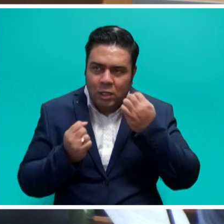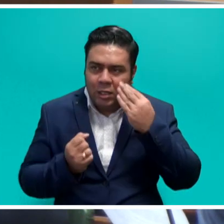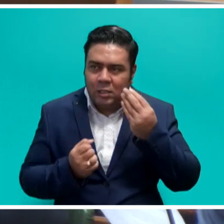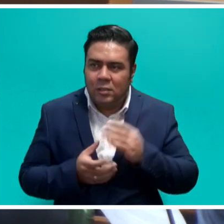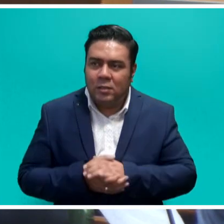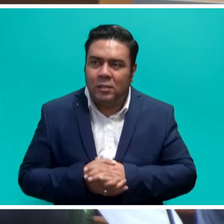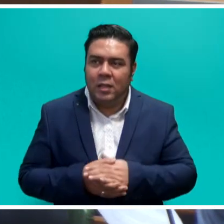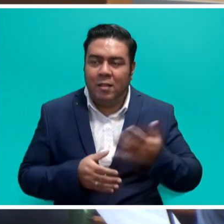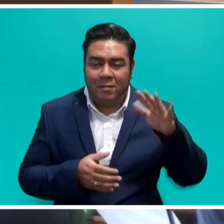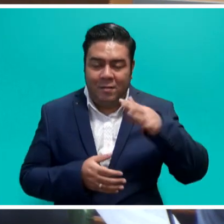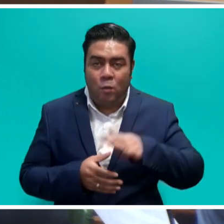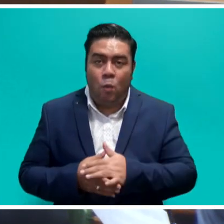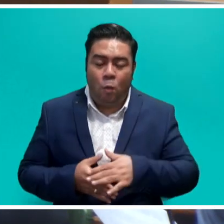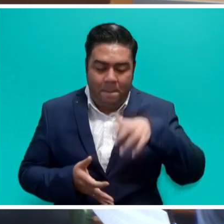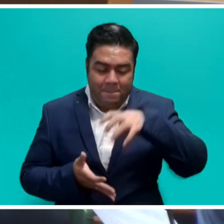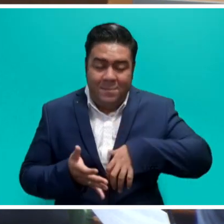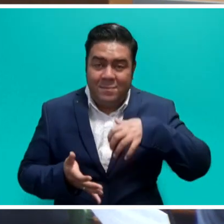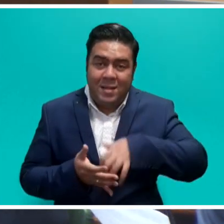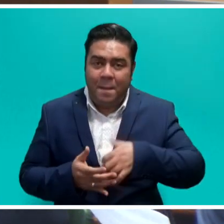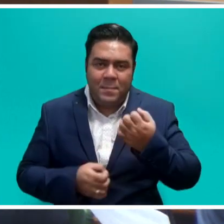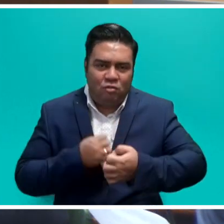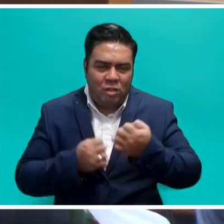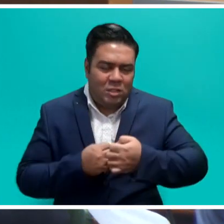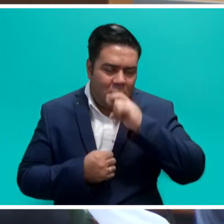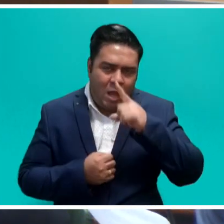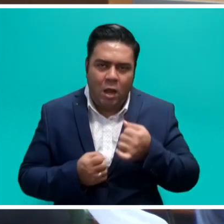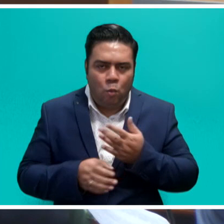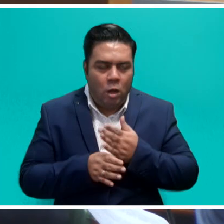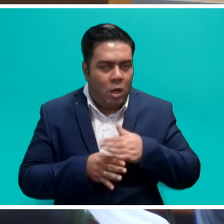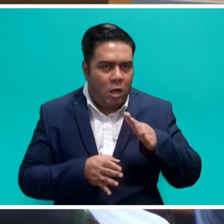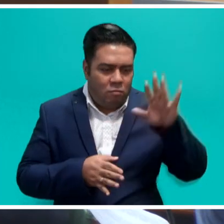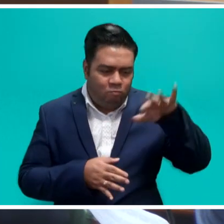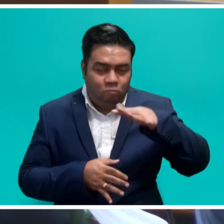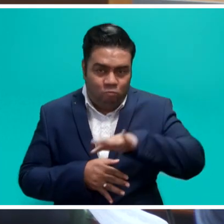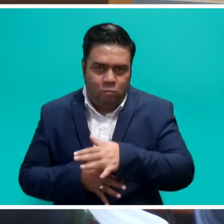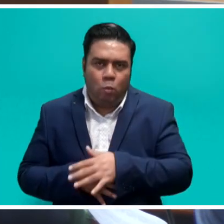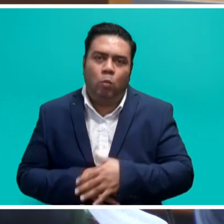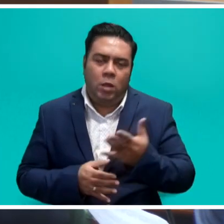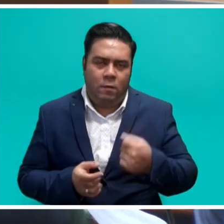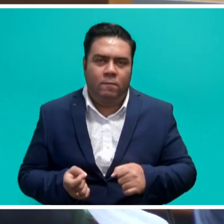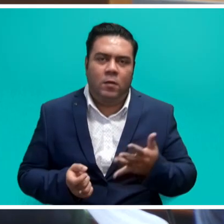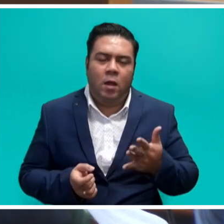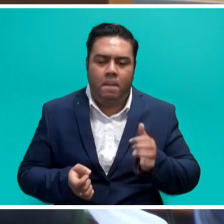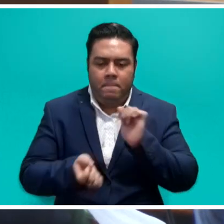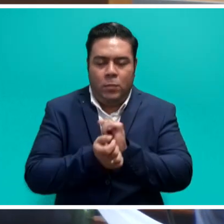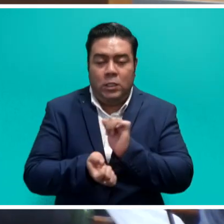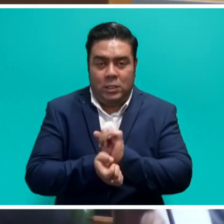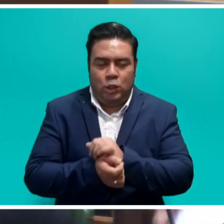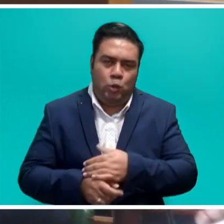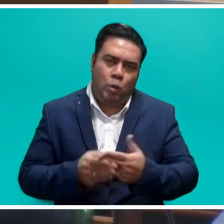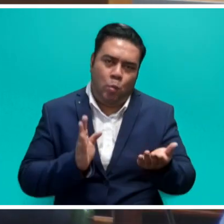terrain where mechanical harvesters are to have limitations. This has alleviated some of the